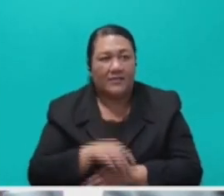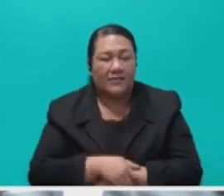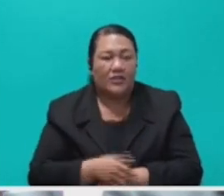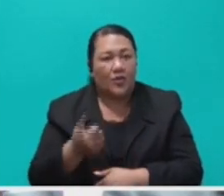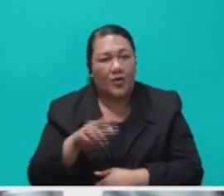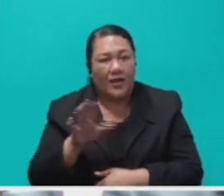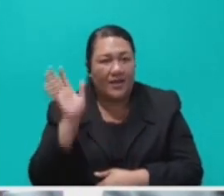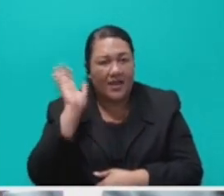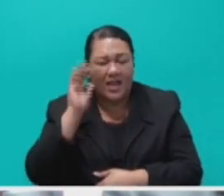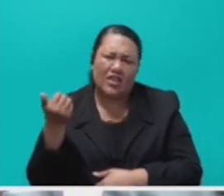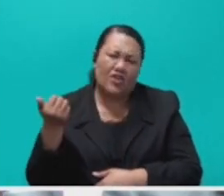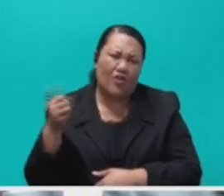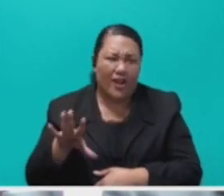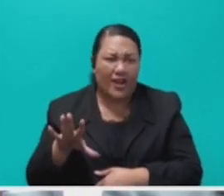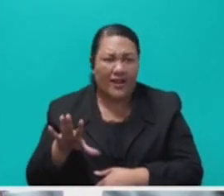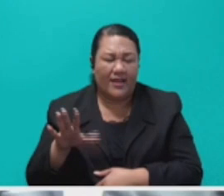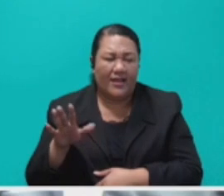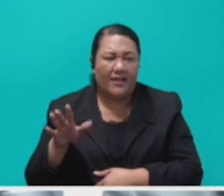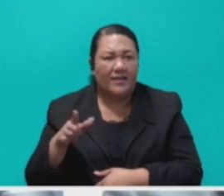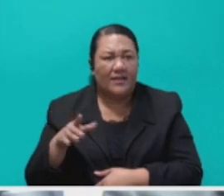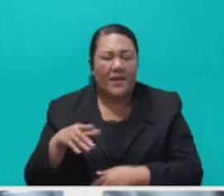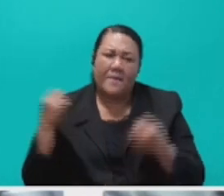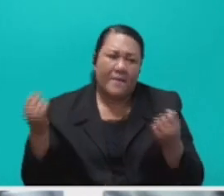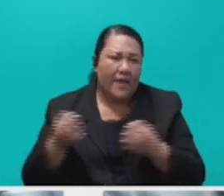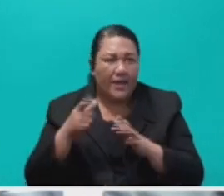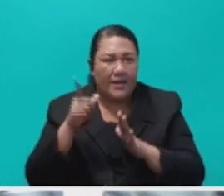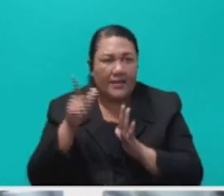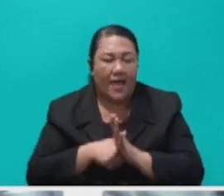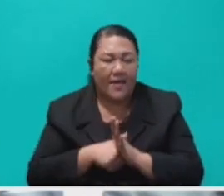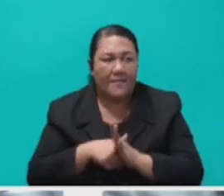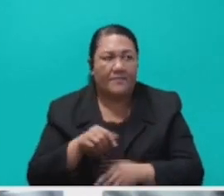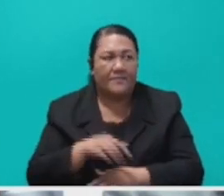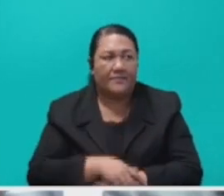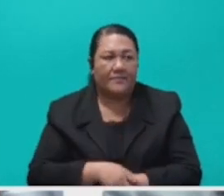he has done it many times.